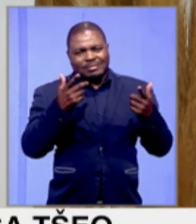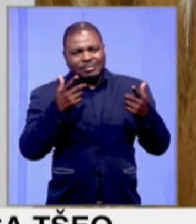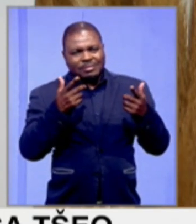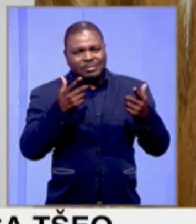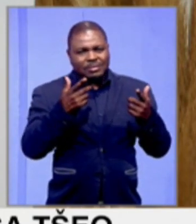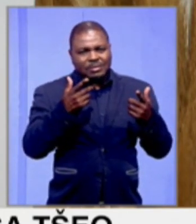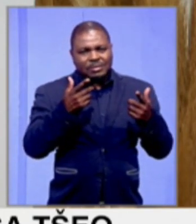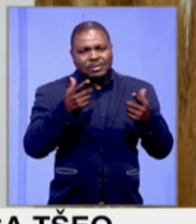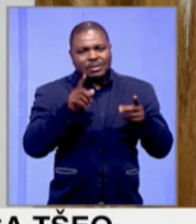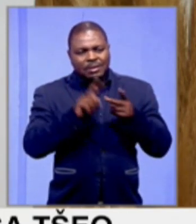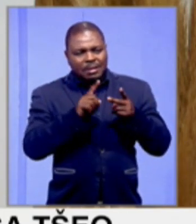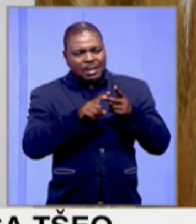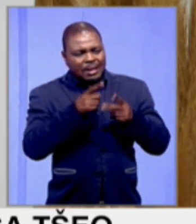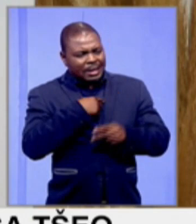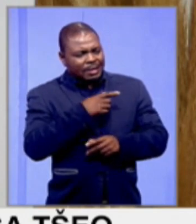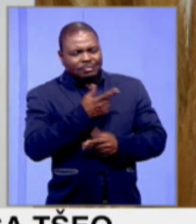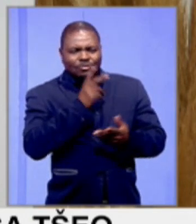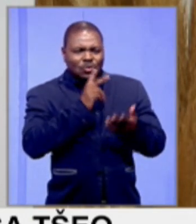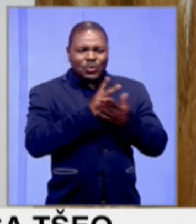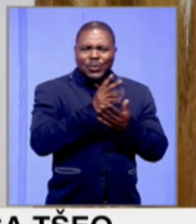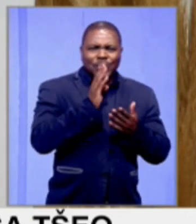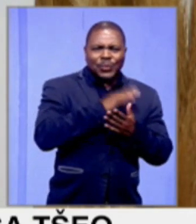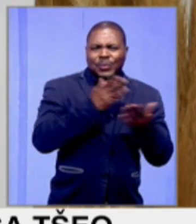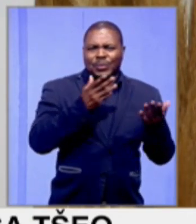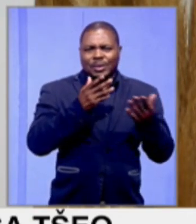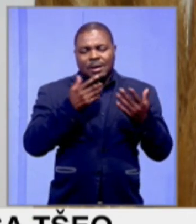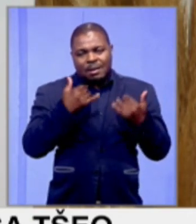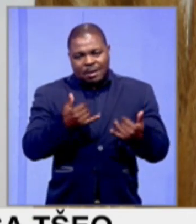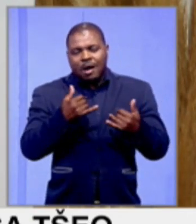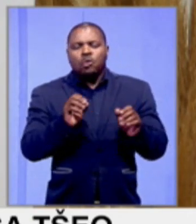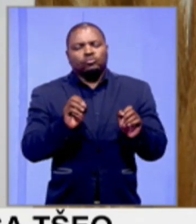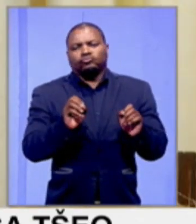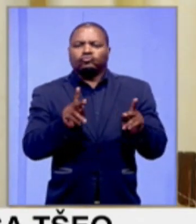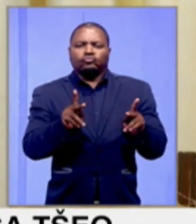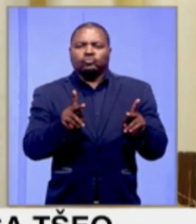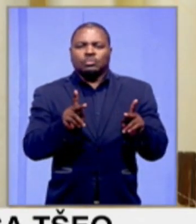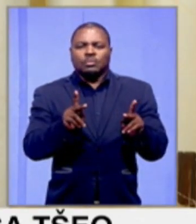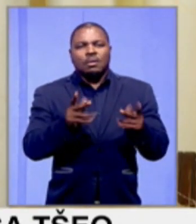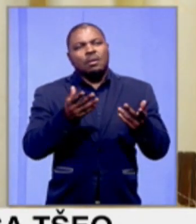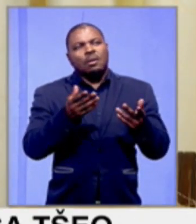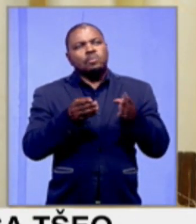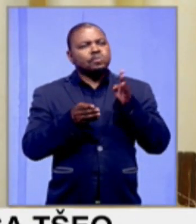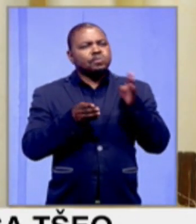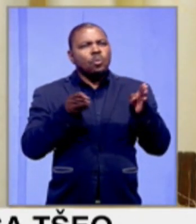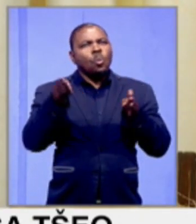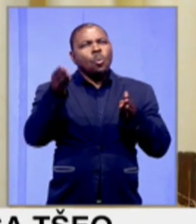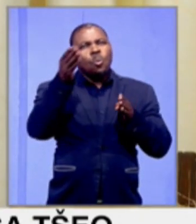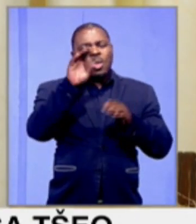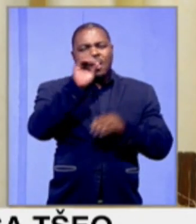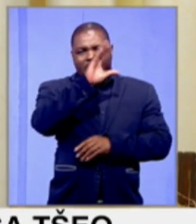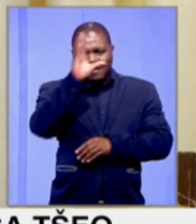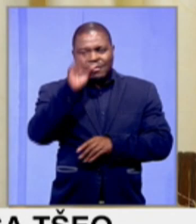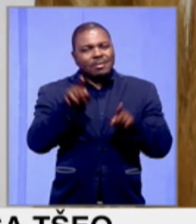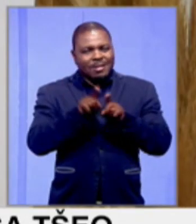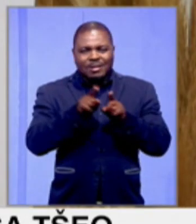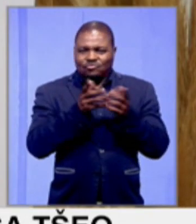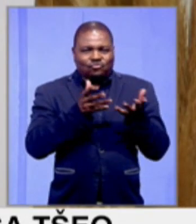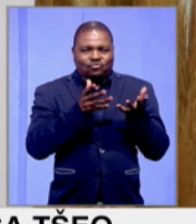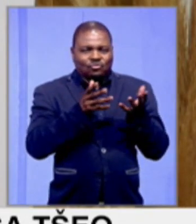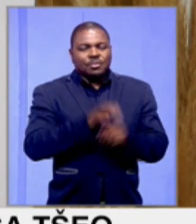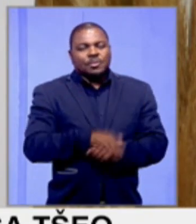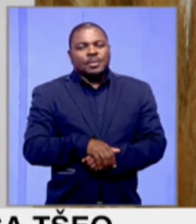for the integrity, but now it's very okay. Everywhere in Africa it's like that,